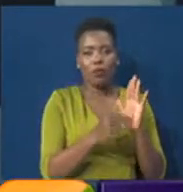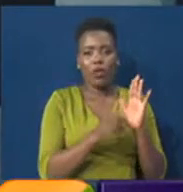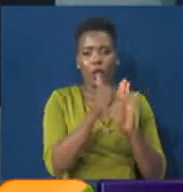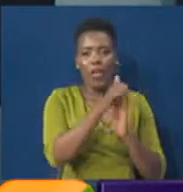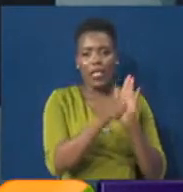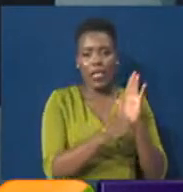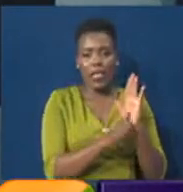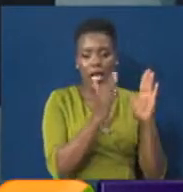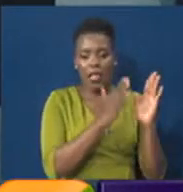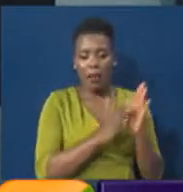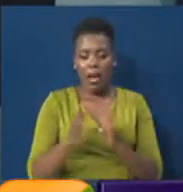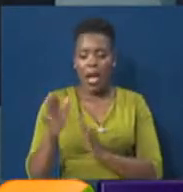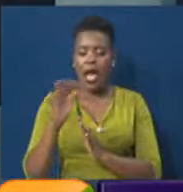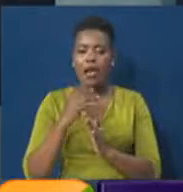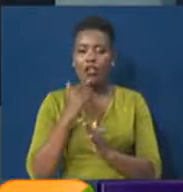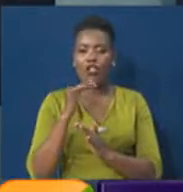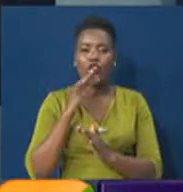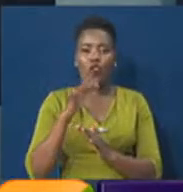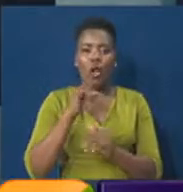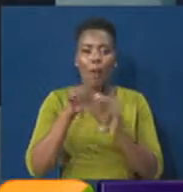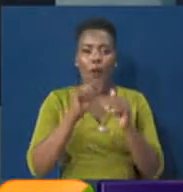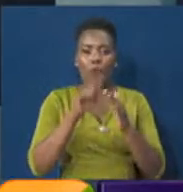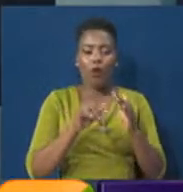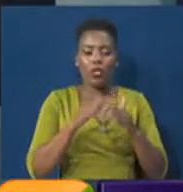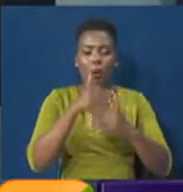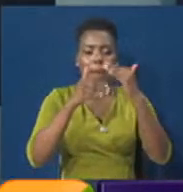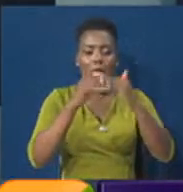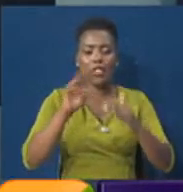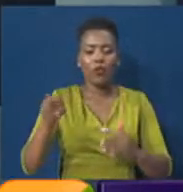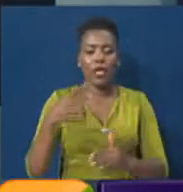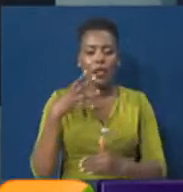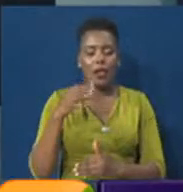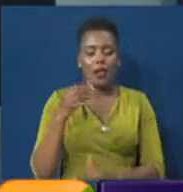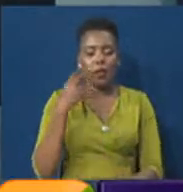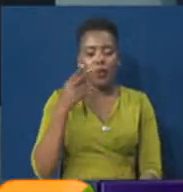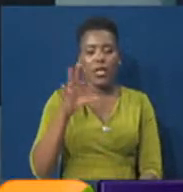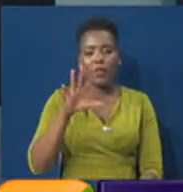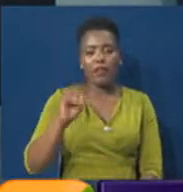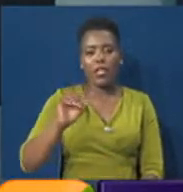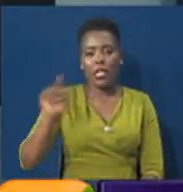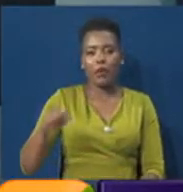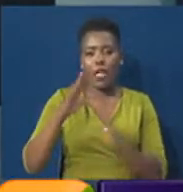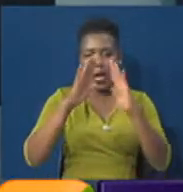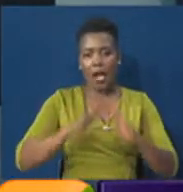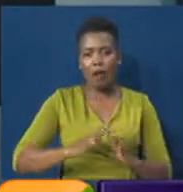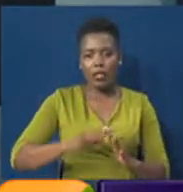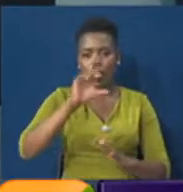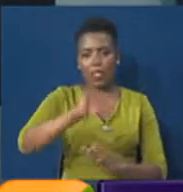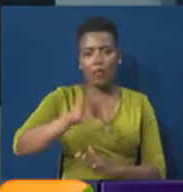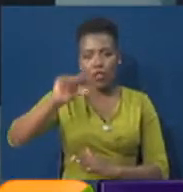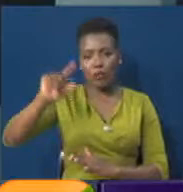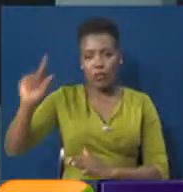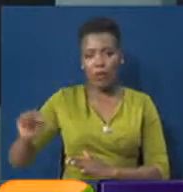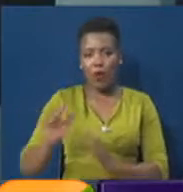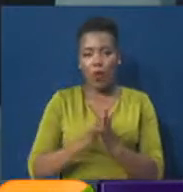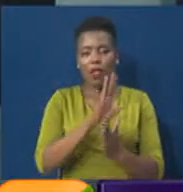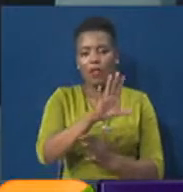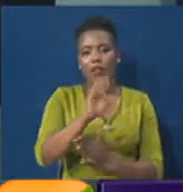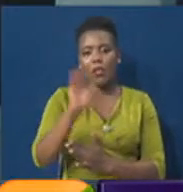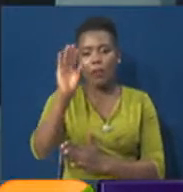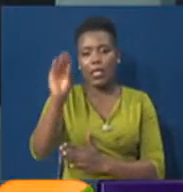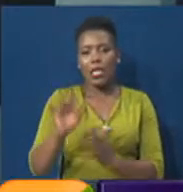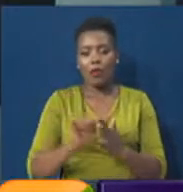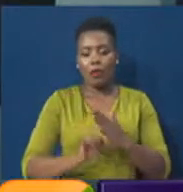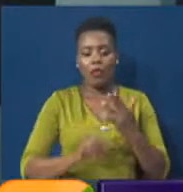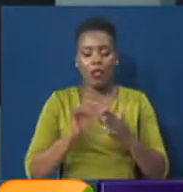the plan, spoke about constructing 250,000 units per year. These are housing units. And 50% of that was